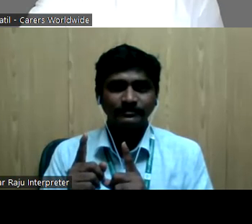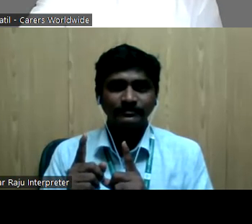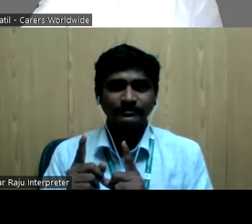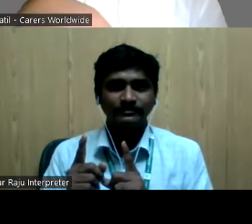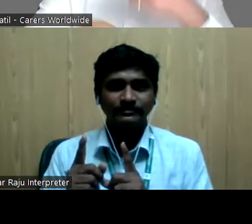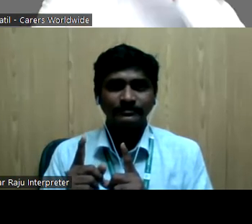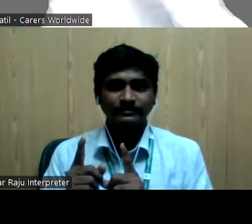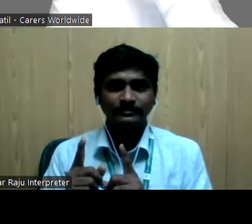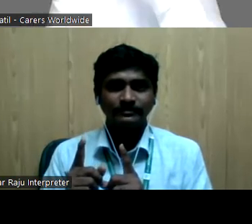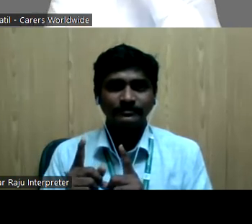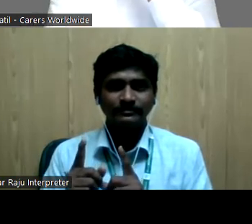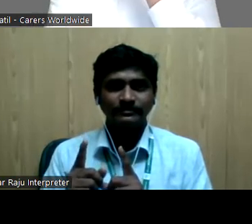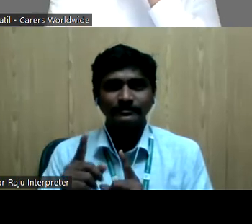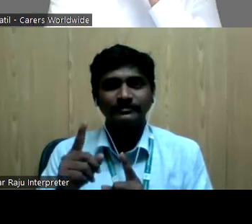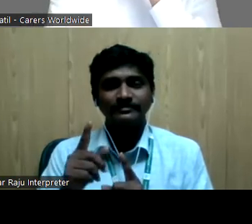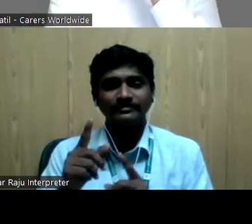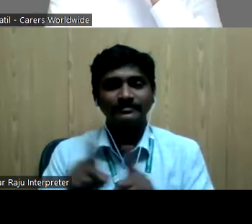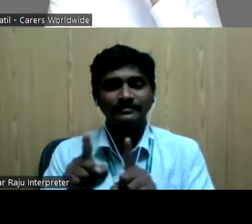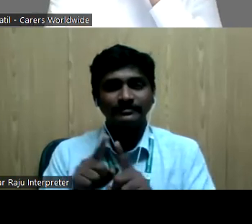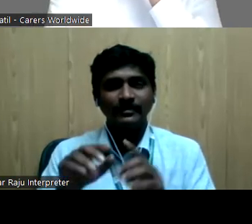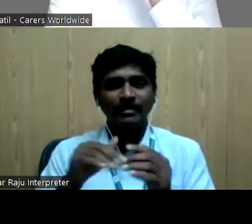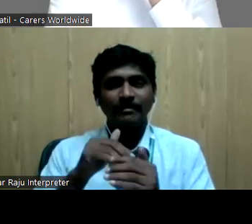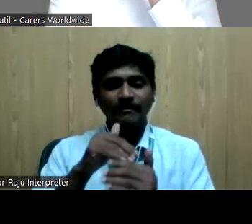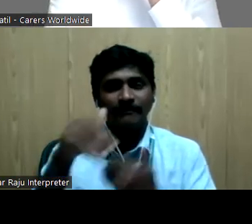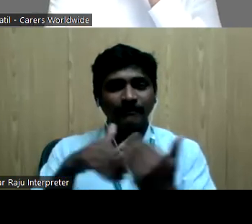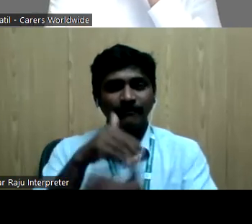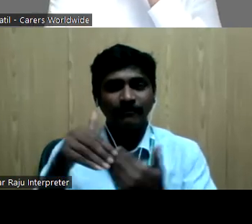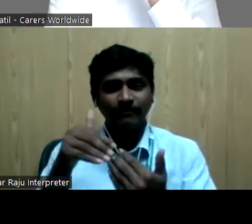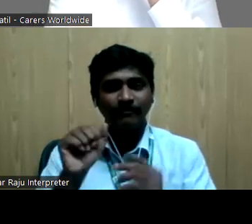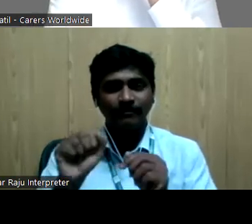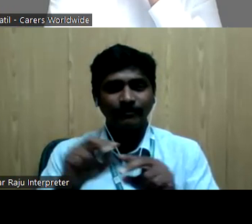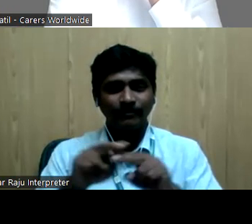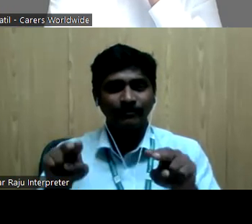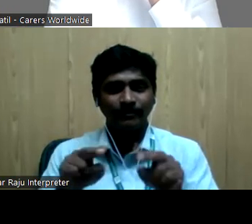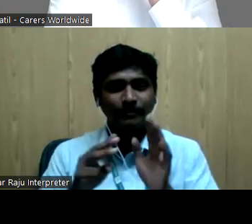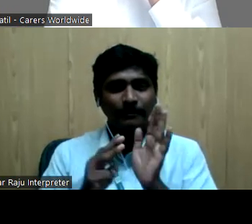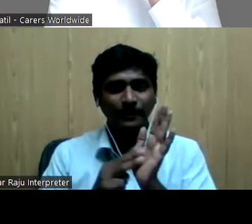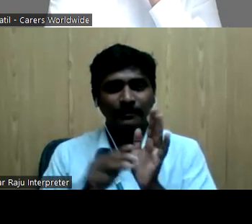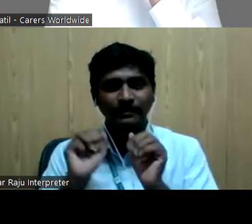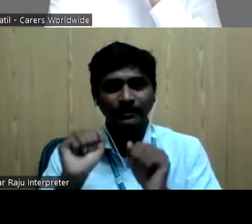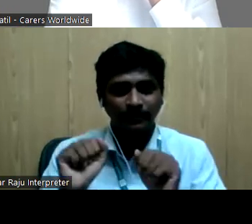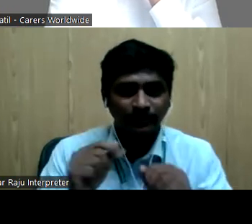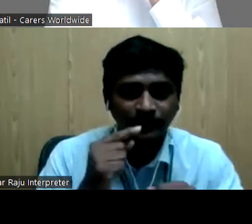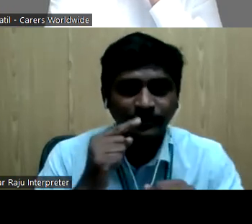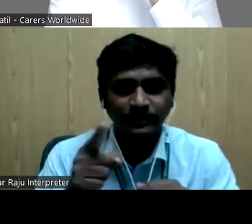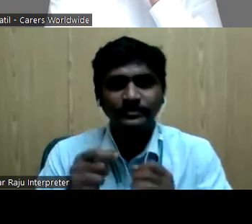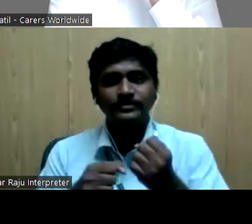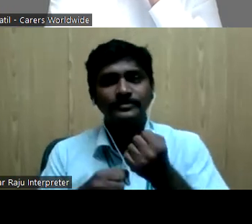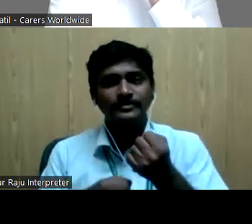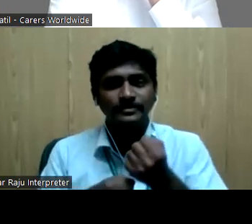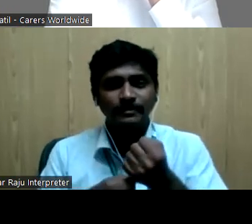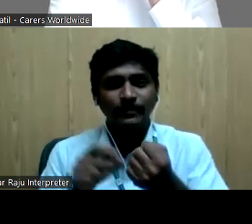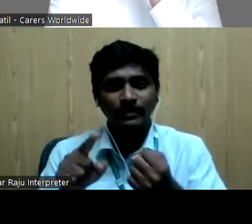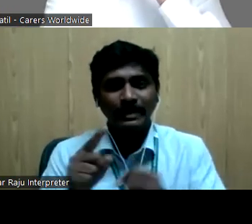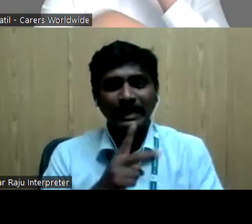members. Sometimes they bring, we call them to bring over here, morning onwards they can also be a part of a supportive caregiver